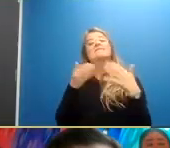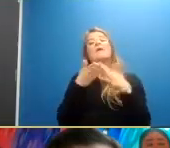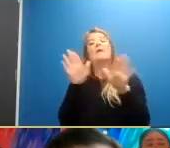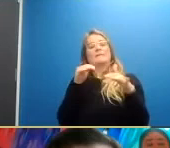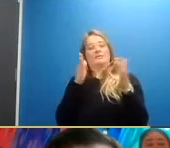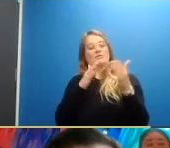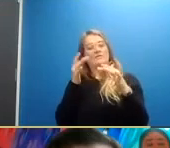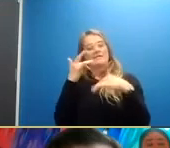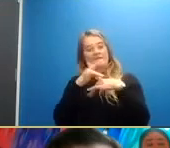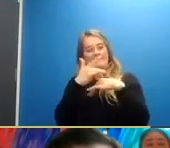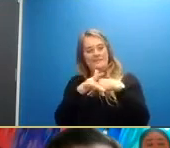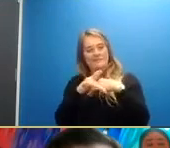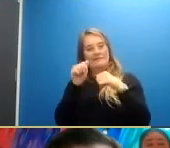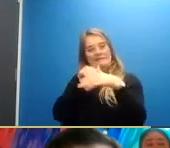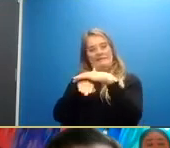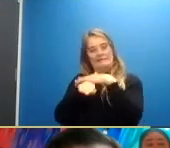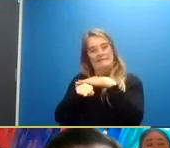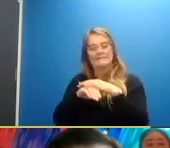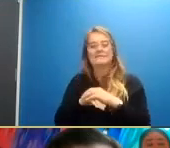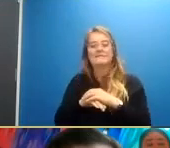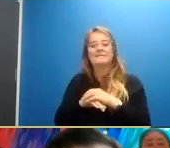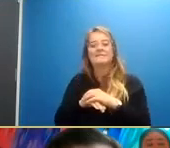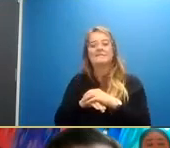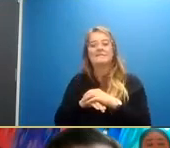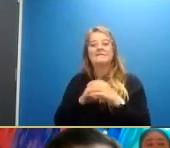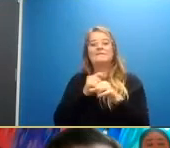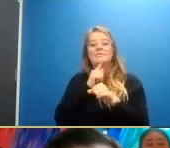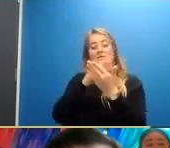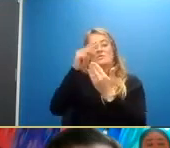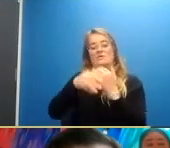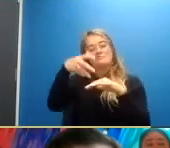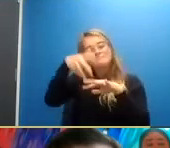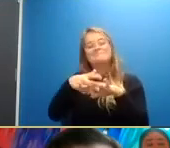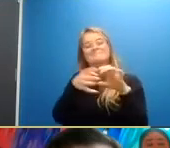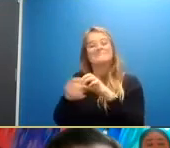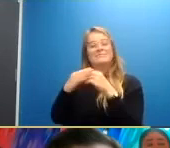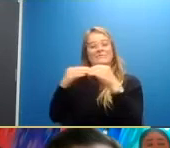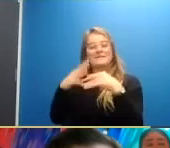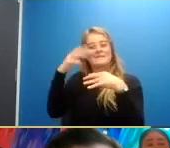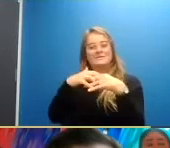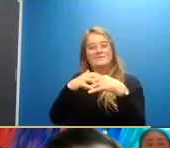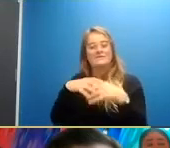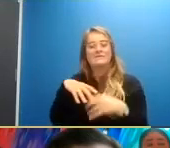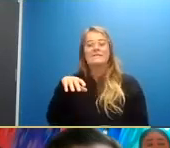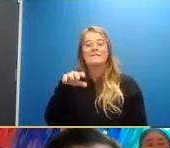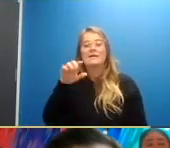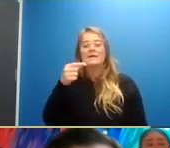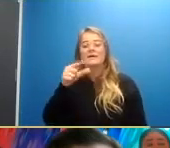this curriculum more Indigenized. Yeah, totally, absolutely. And I really want to say thank you